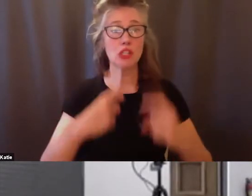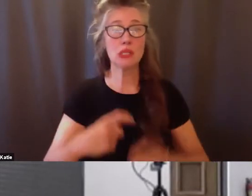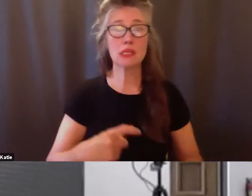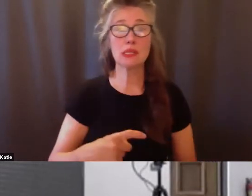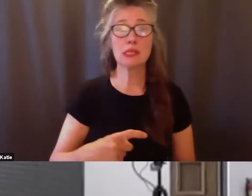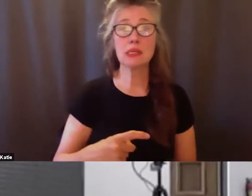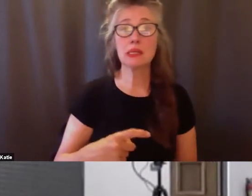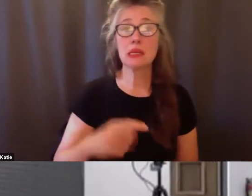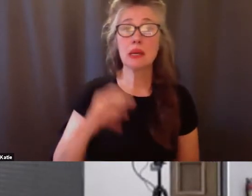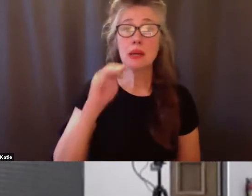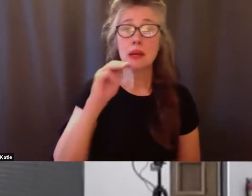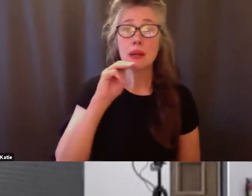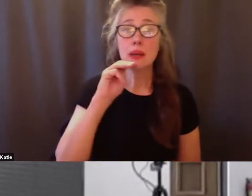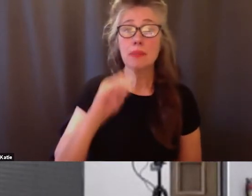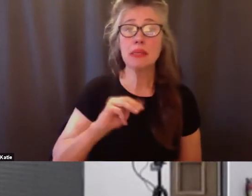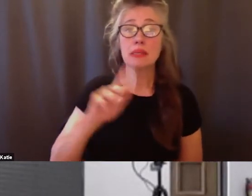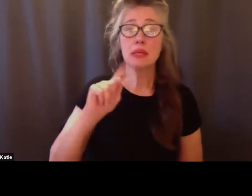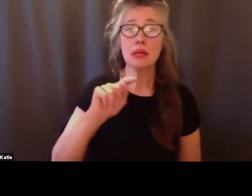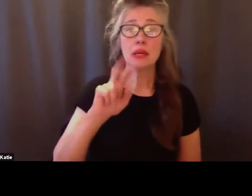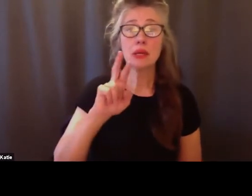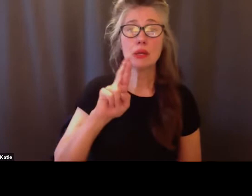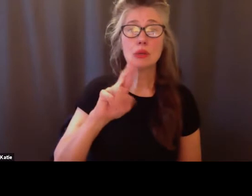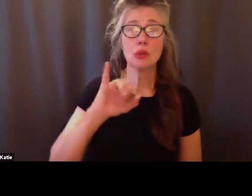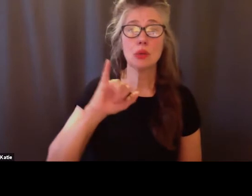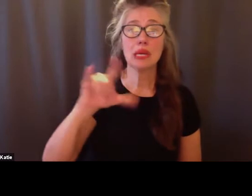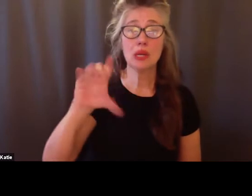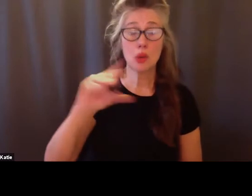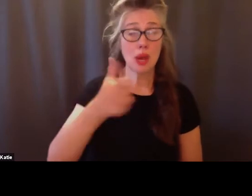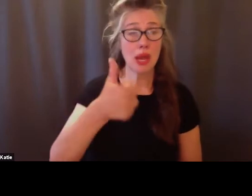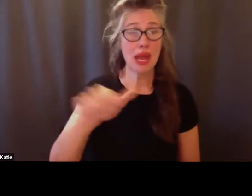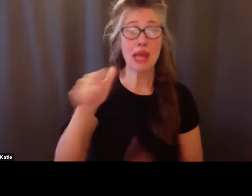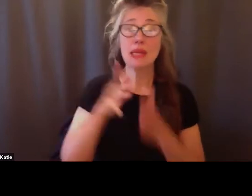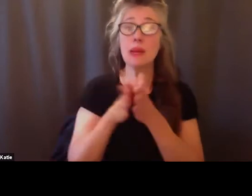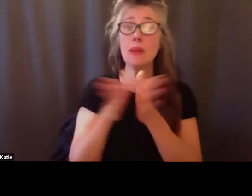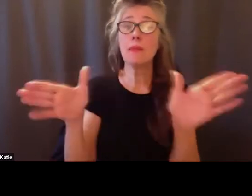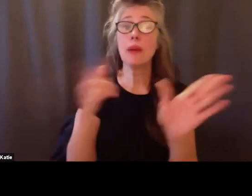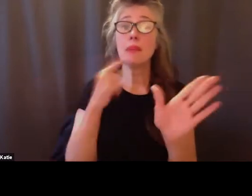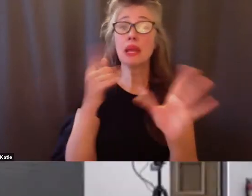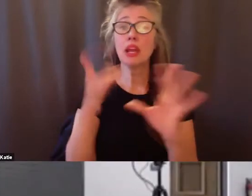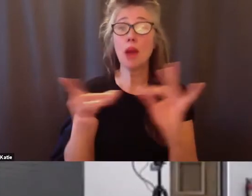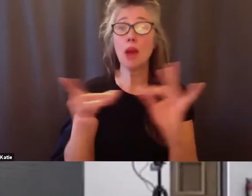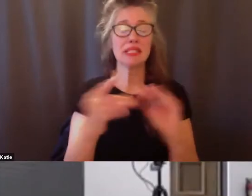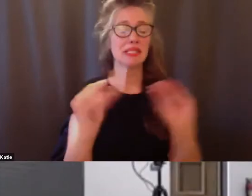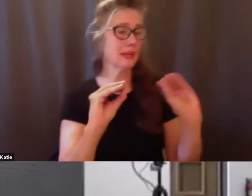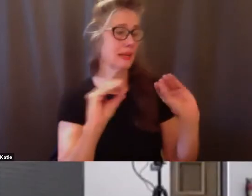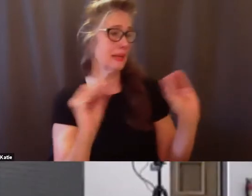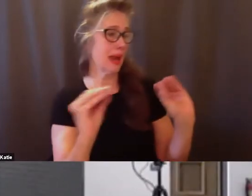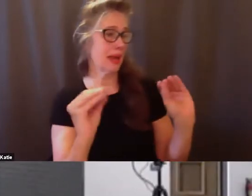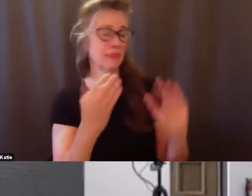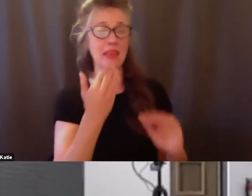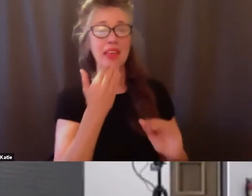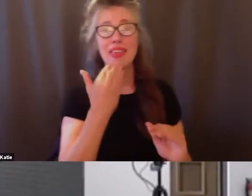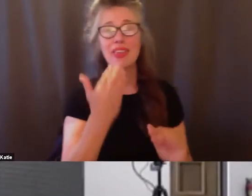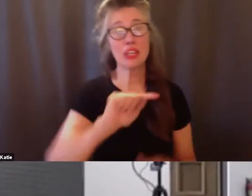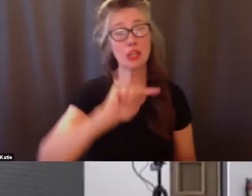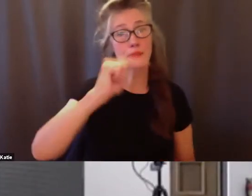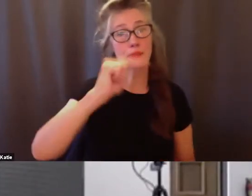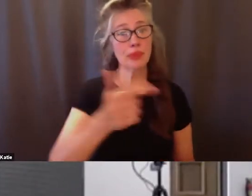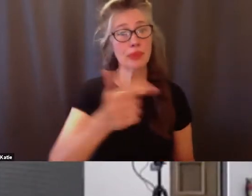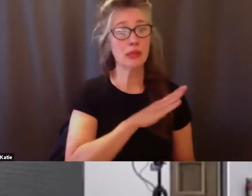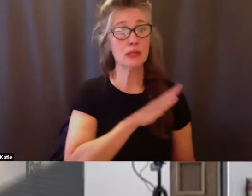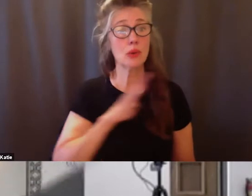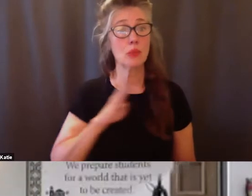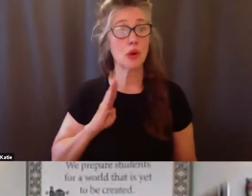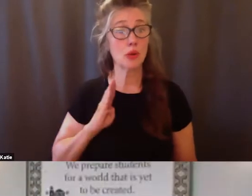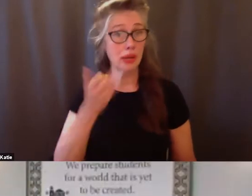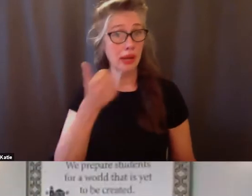on this item, please? No public comment. Thank you. Then I'll turn it over to board members for comments and